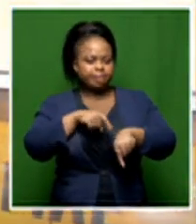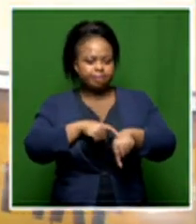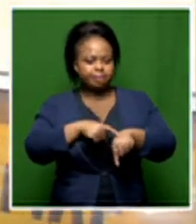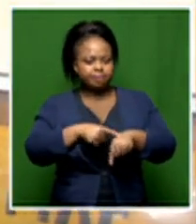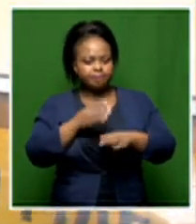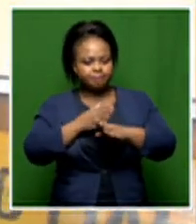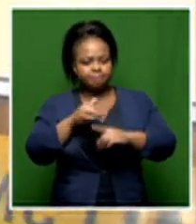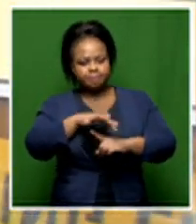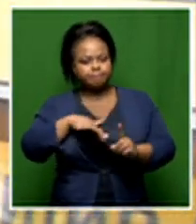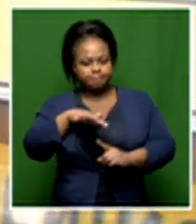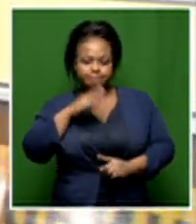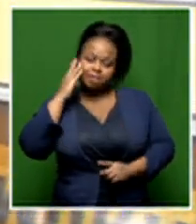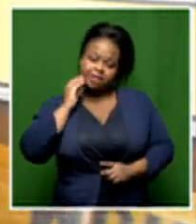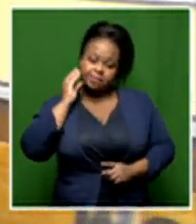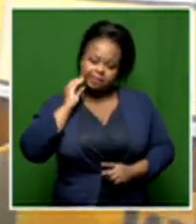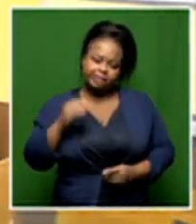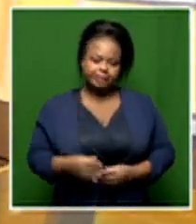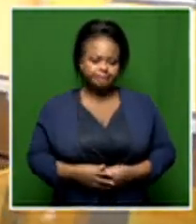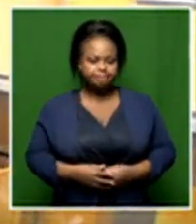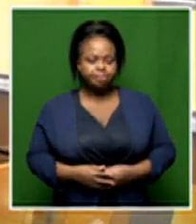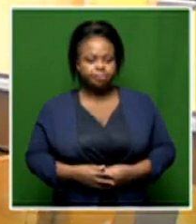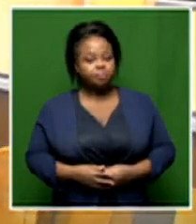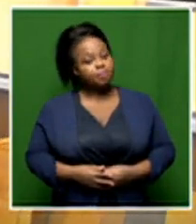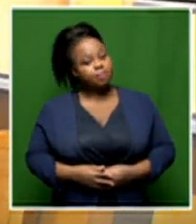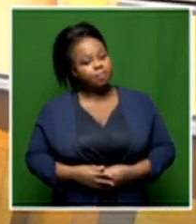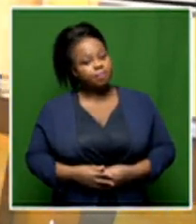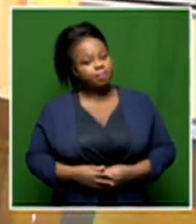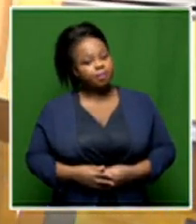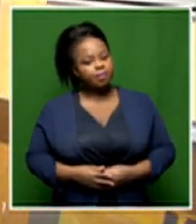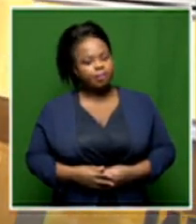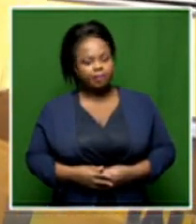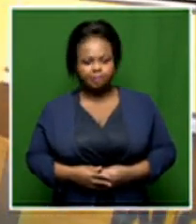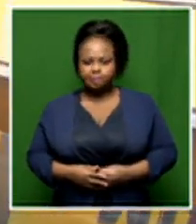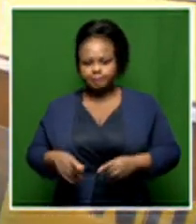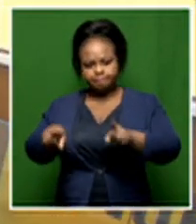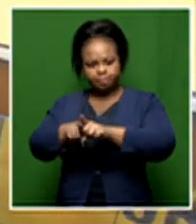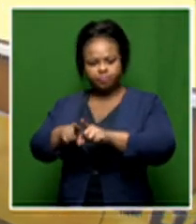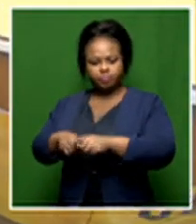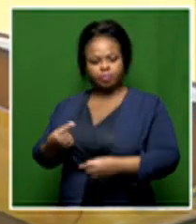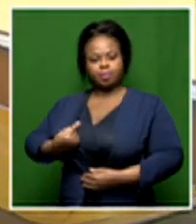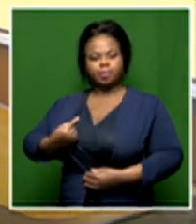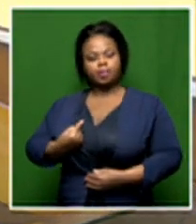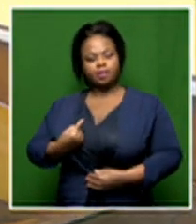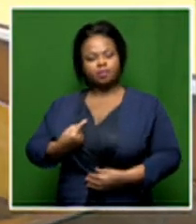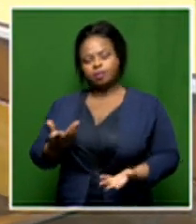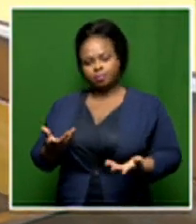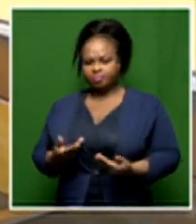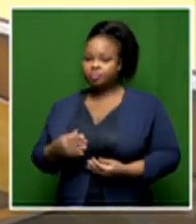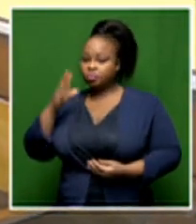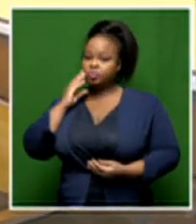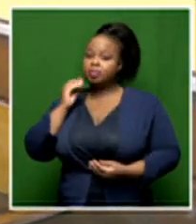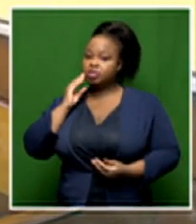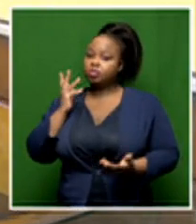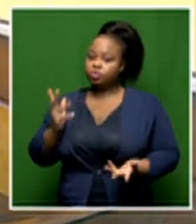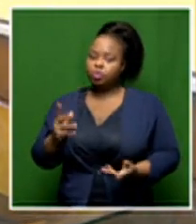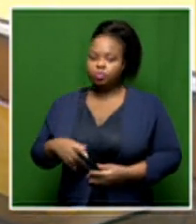workplace experiences, Leanne. And of course, we are ourselves, finding ourselves in this particular situation